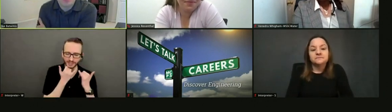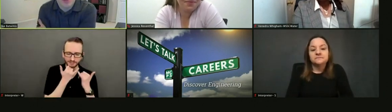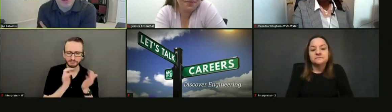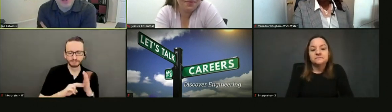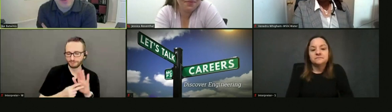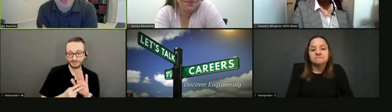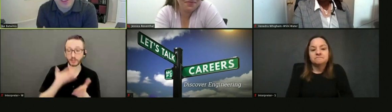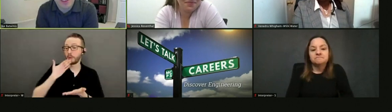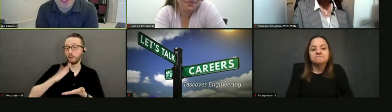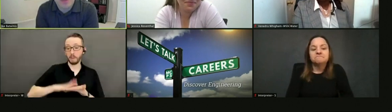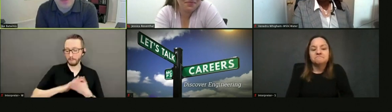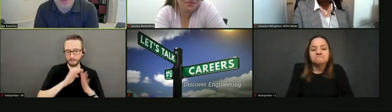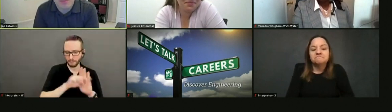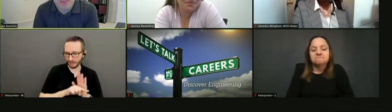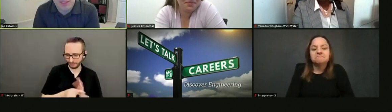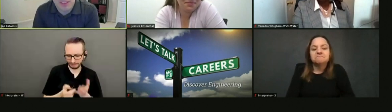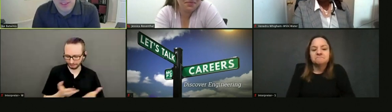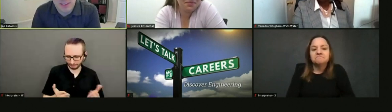they're not always a bad thing.